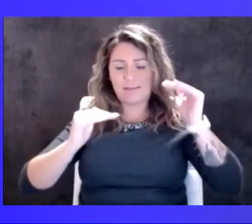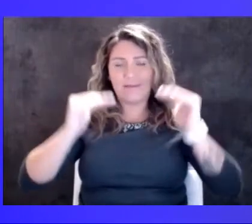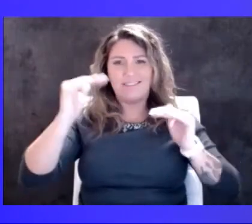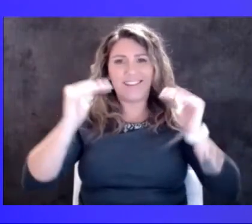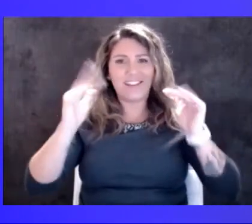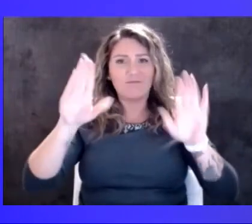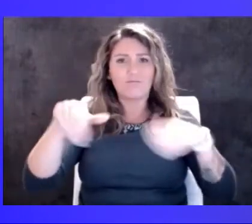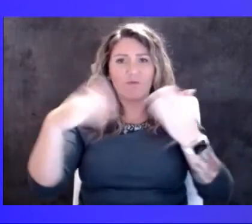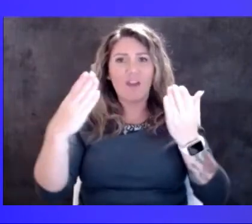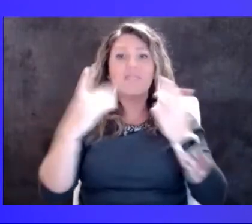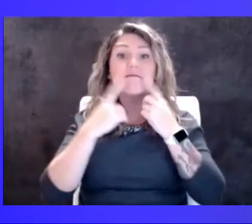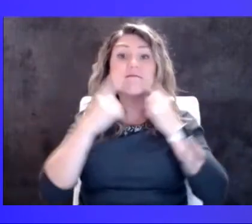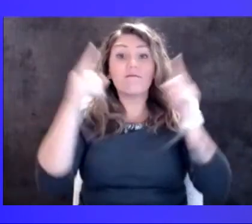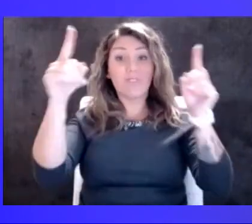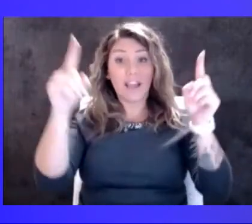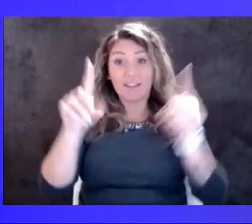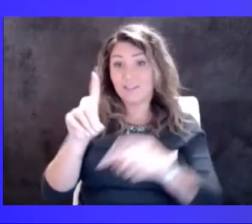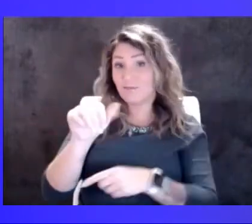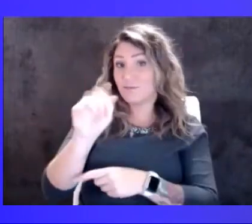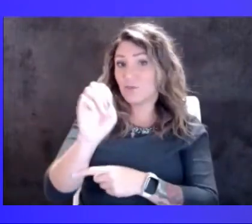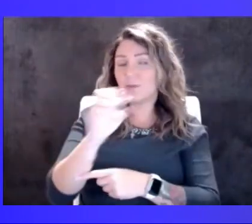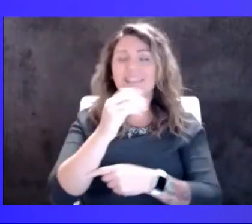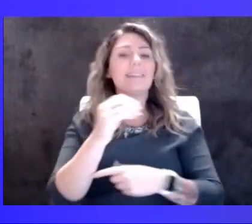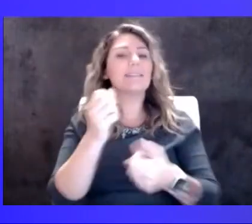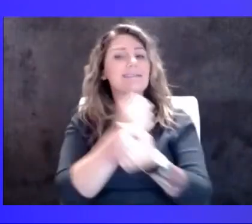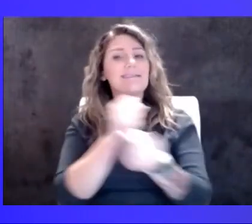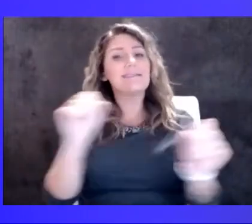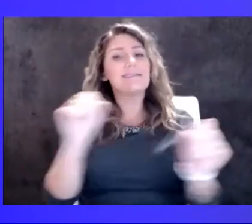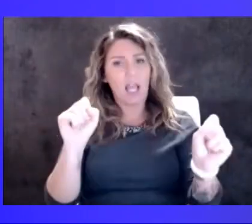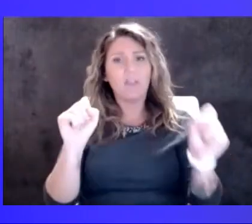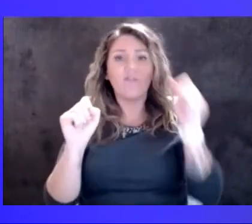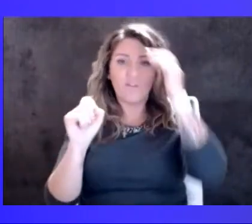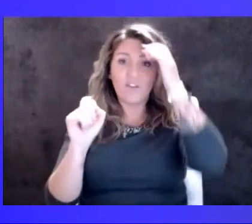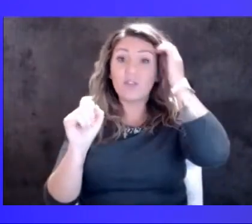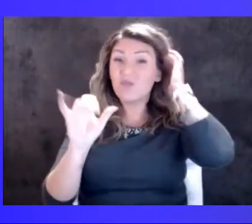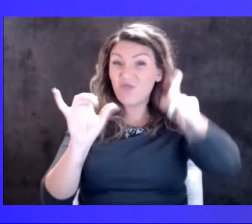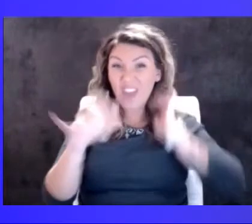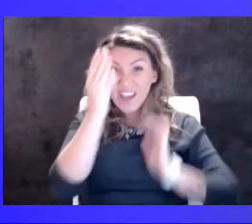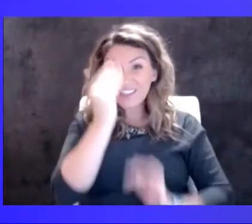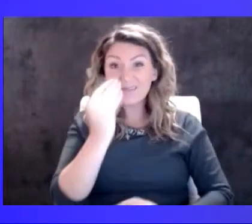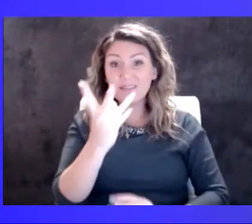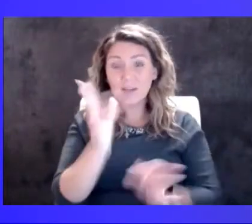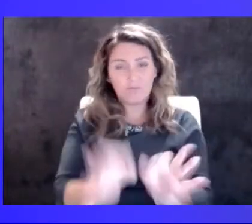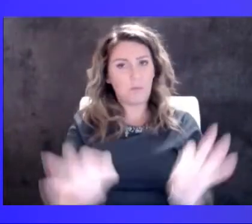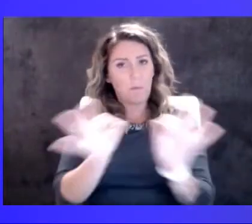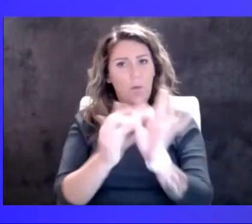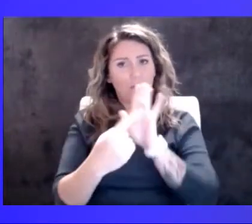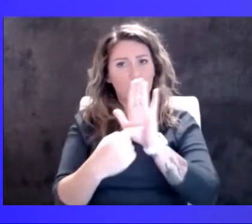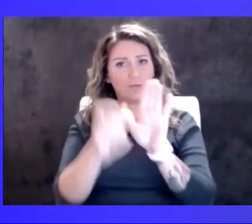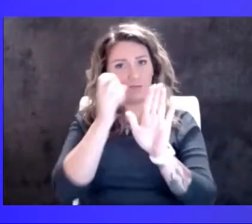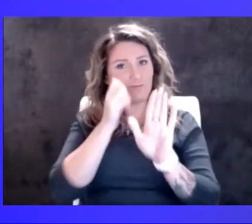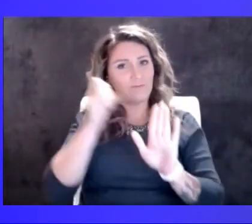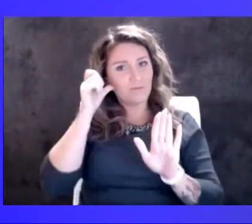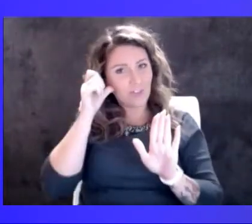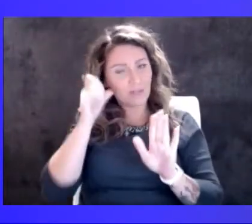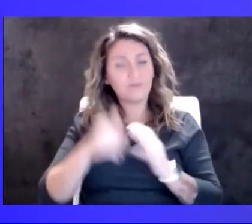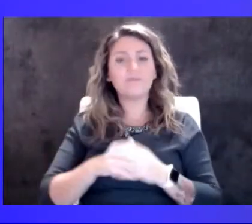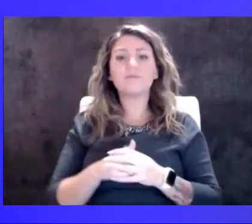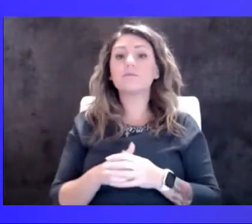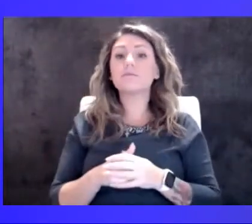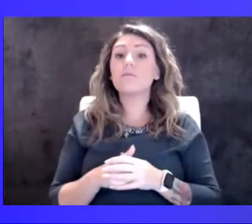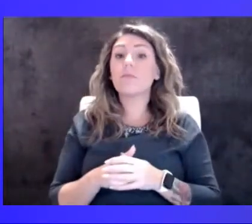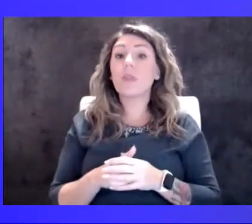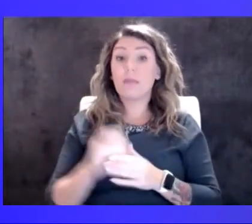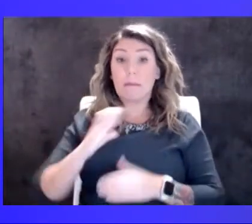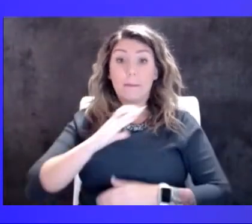effective dose plus a safe dose, and that's what the data showed yesterday within the review committee, that